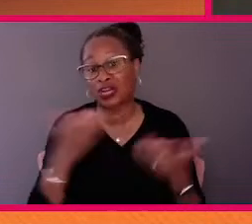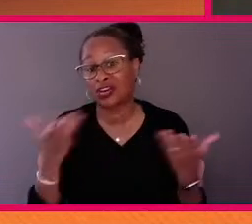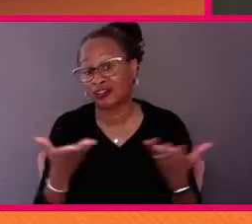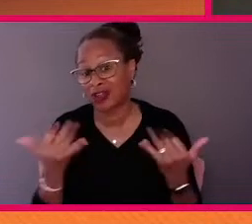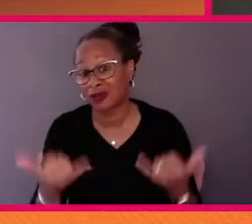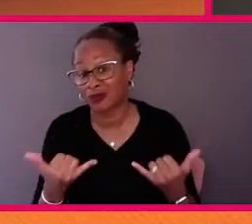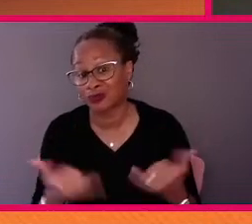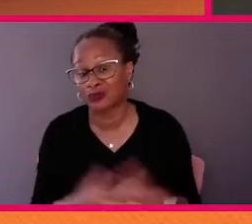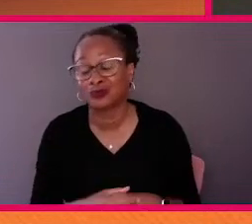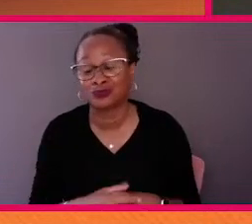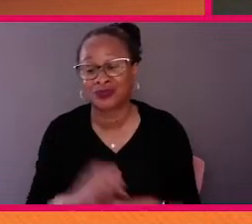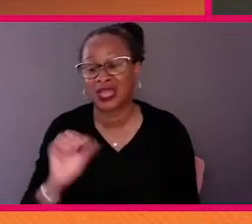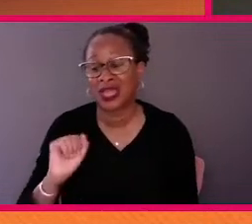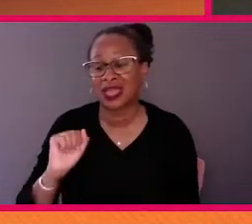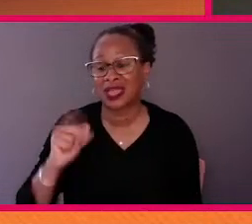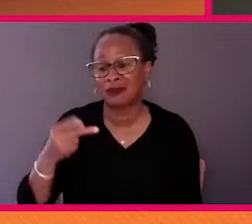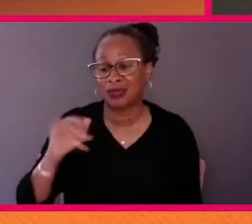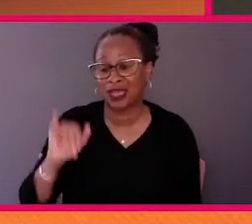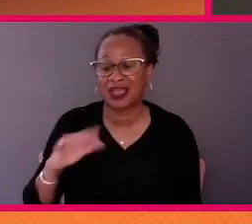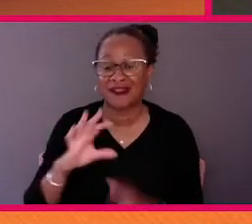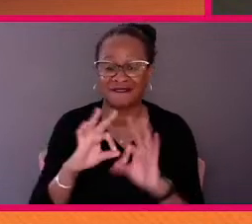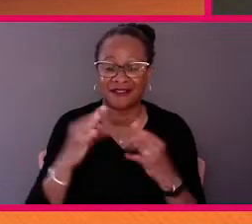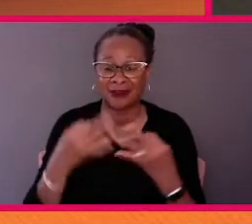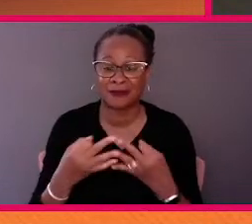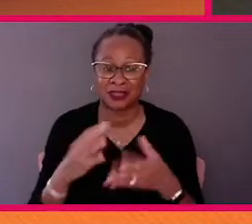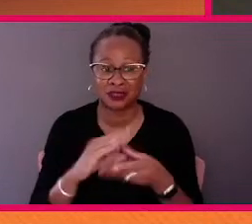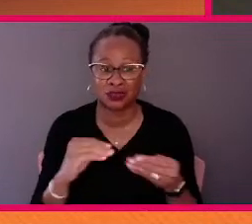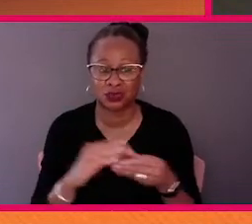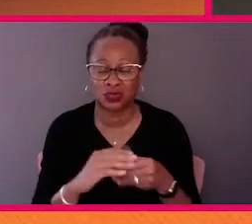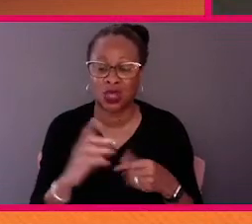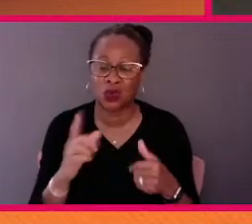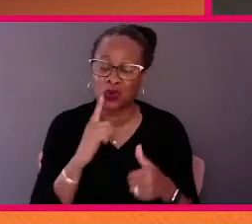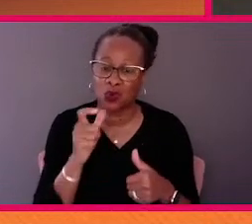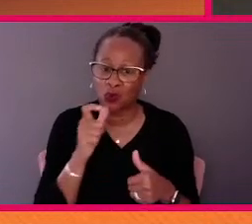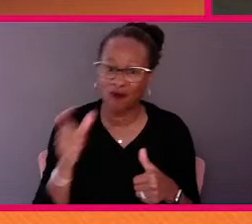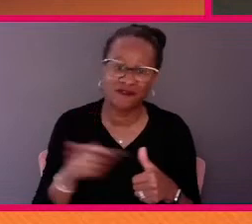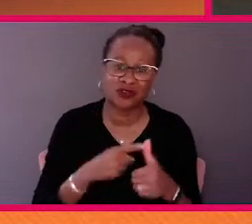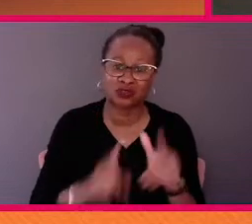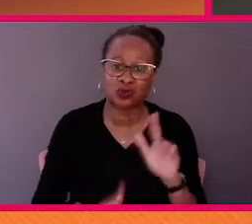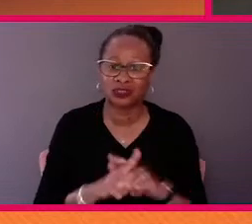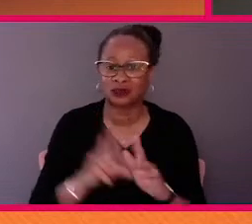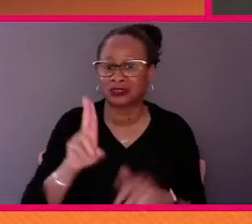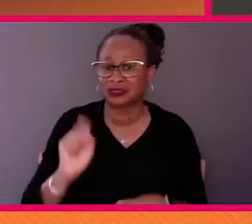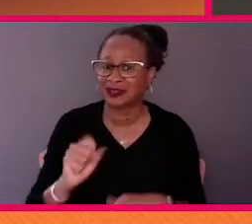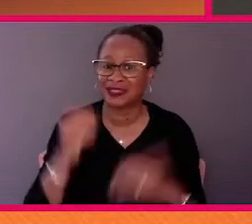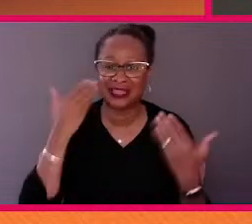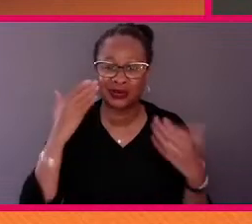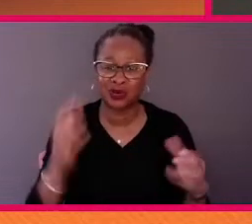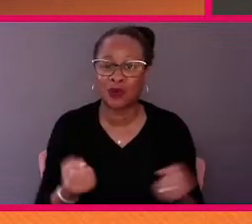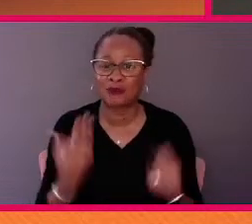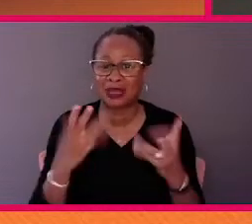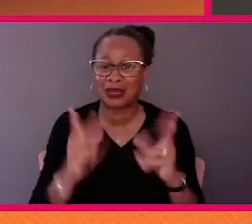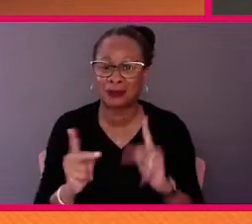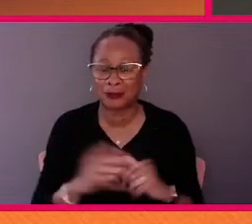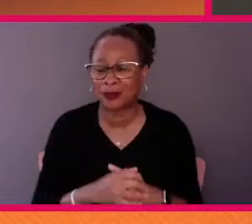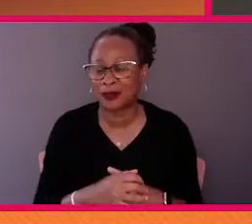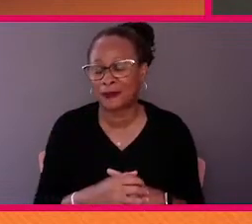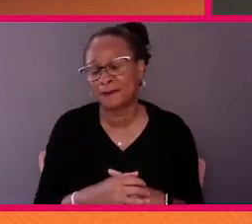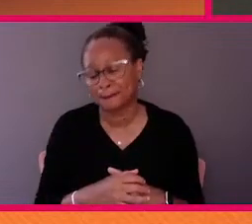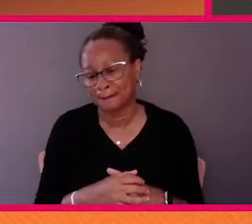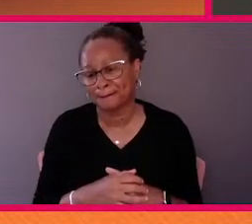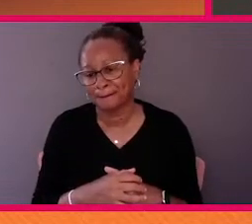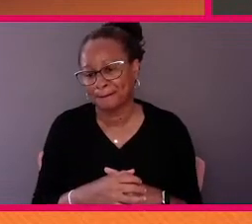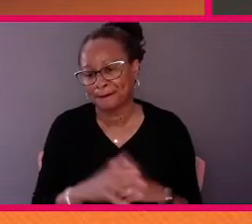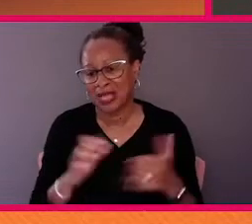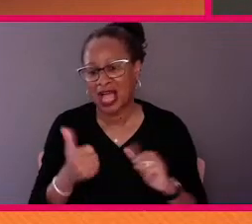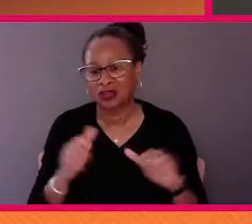AAPI family story, that when they first came to the US and then they don't know many people, how could they start? How could they build